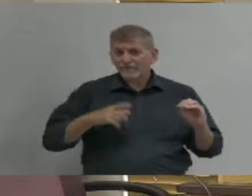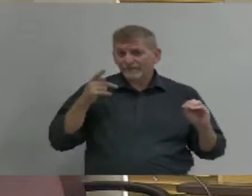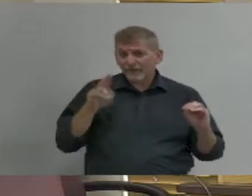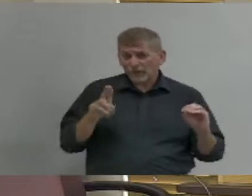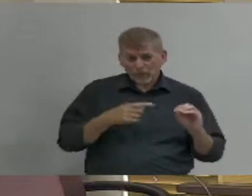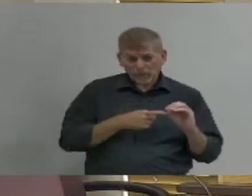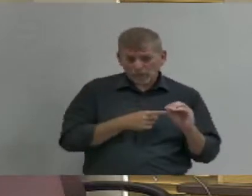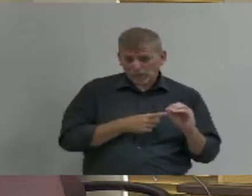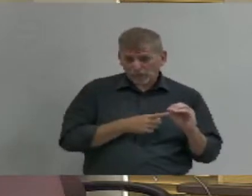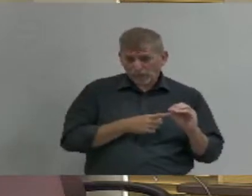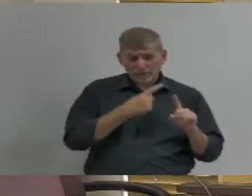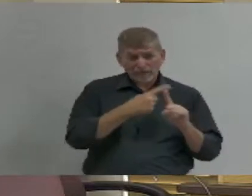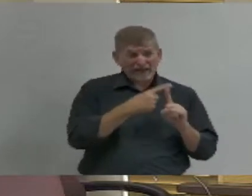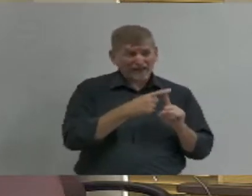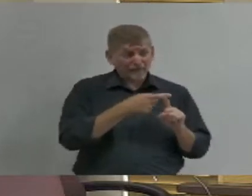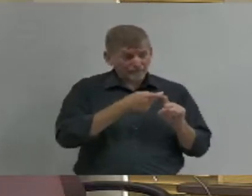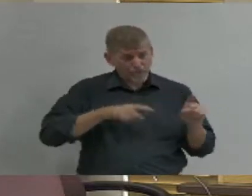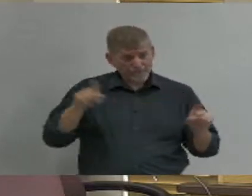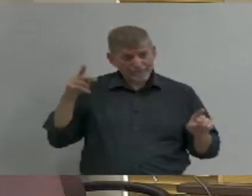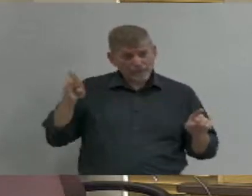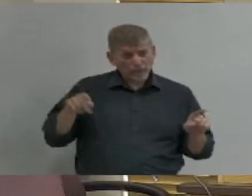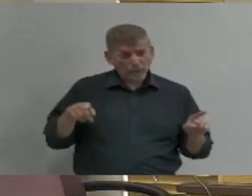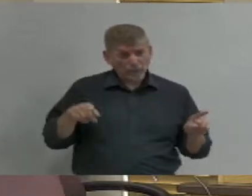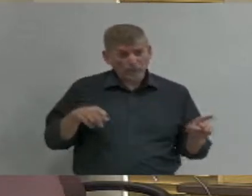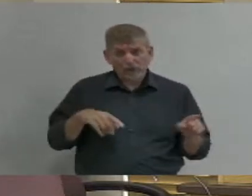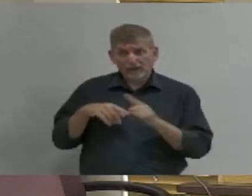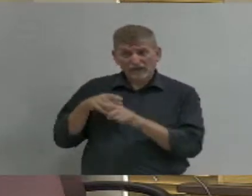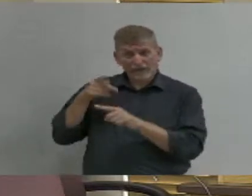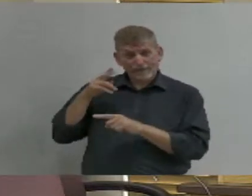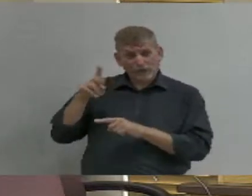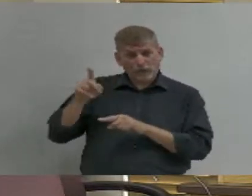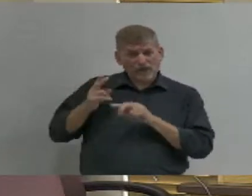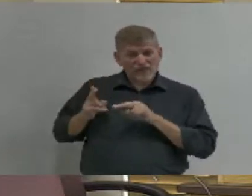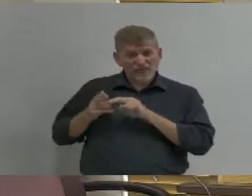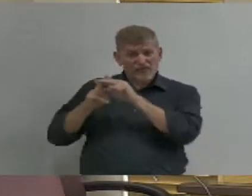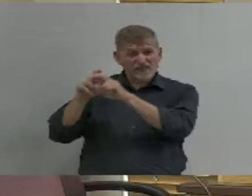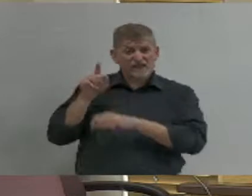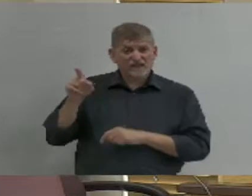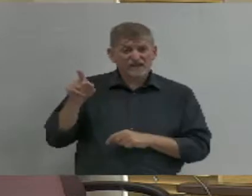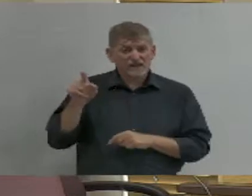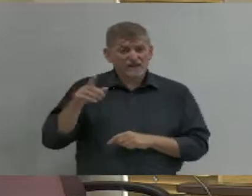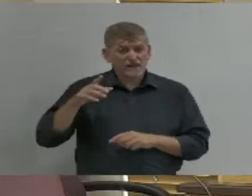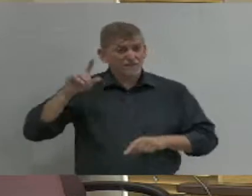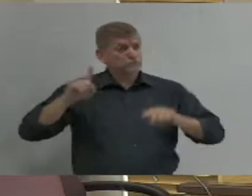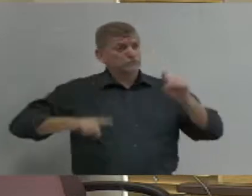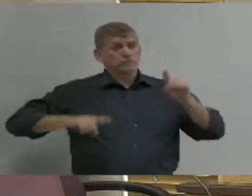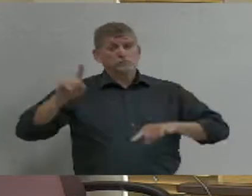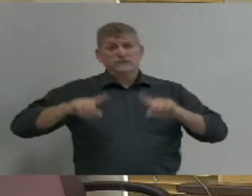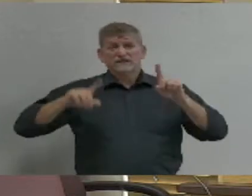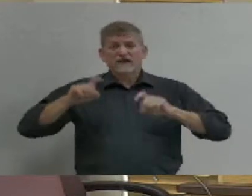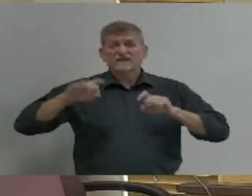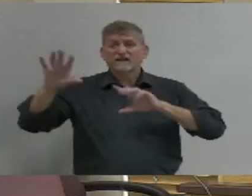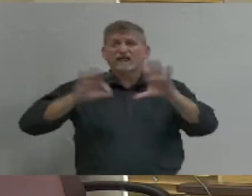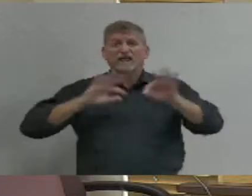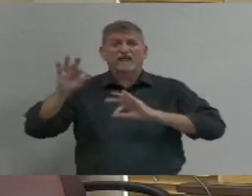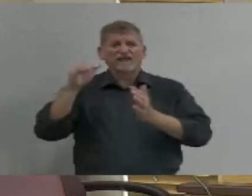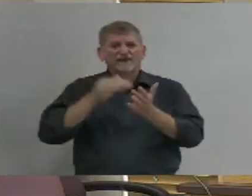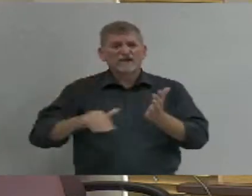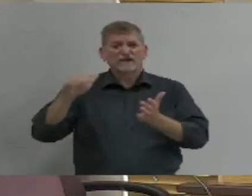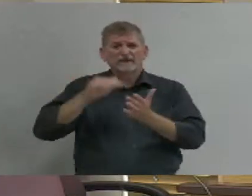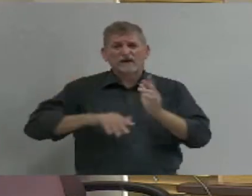going to say if Purdue keeps going up and they're randomly testing thousands and thousands of people, and that somehow